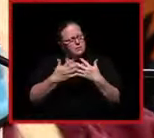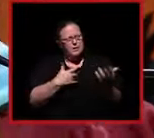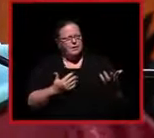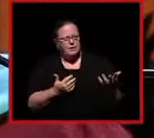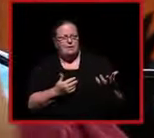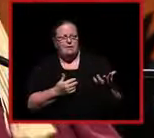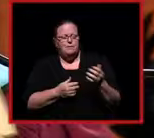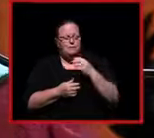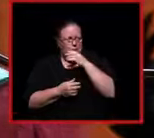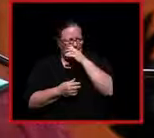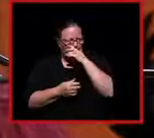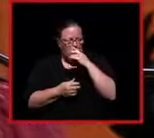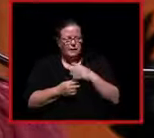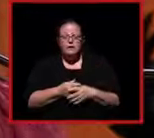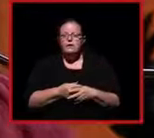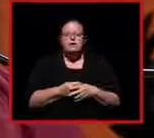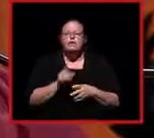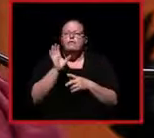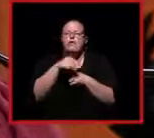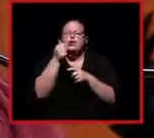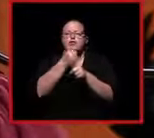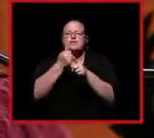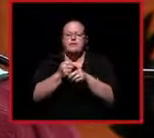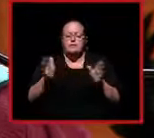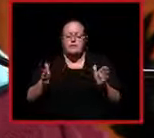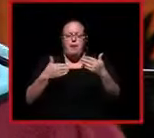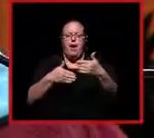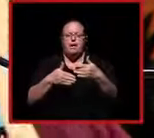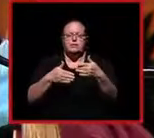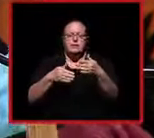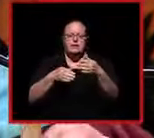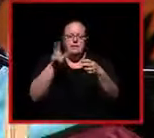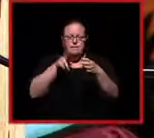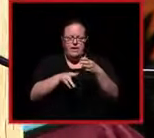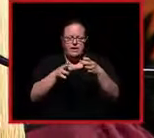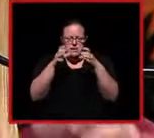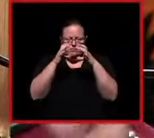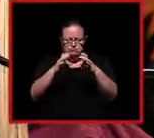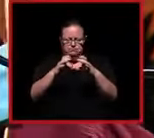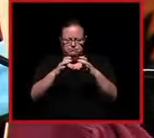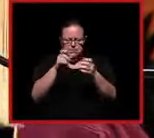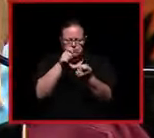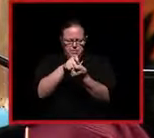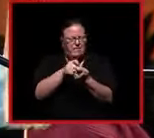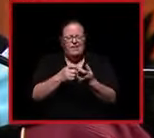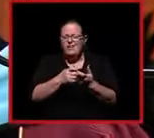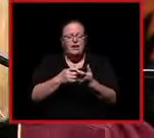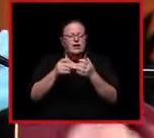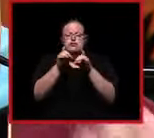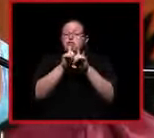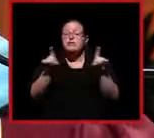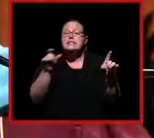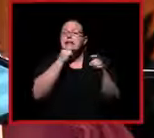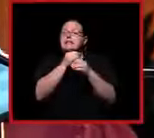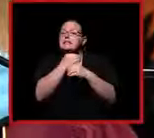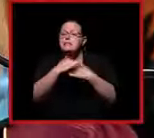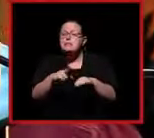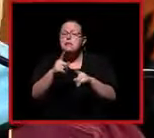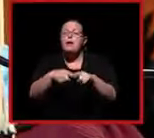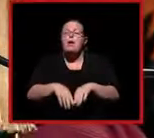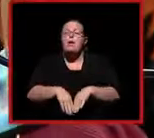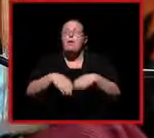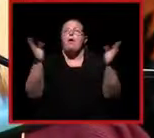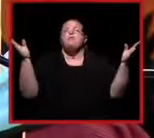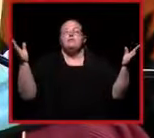You can't fit into a box, and we don't want you to either. Your degree should never limit you. It enhances you